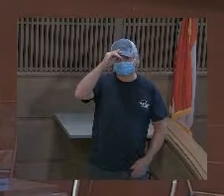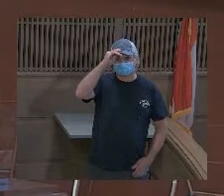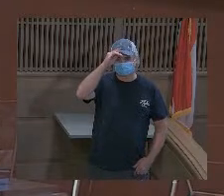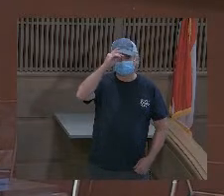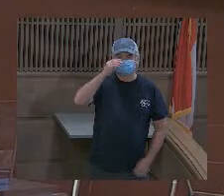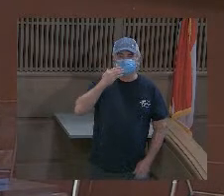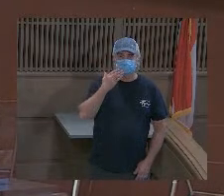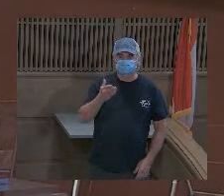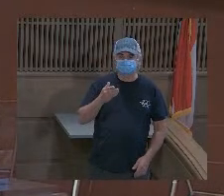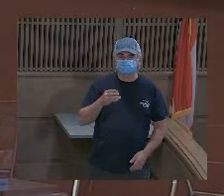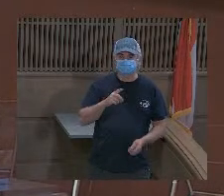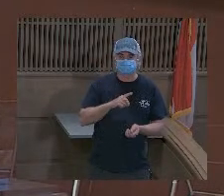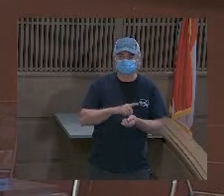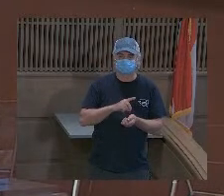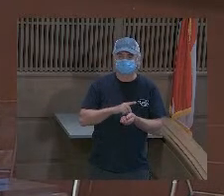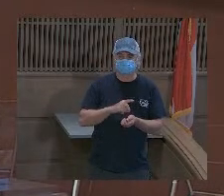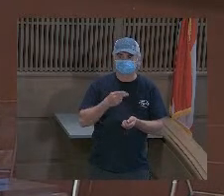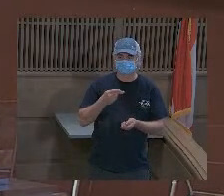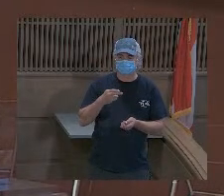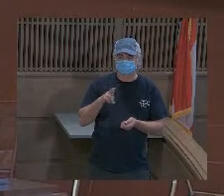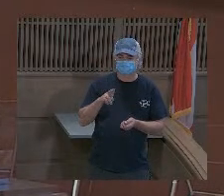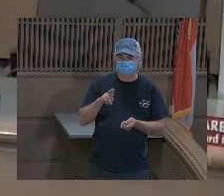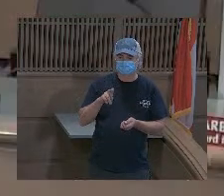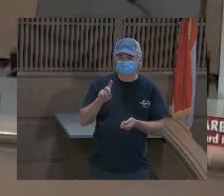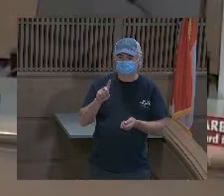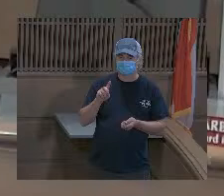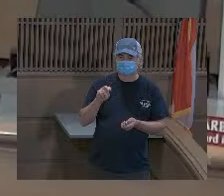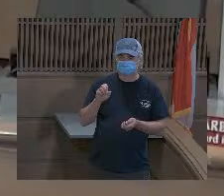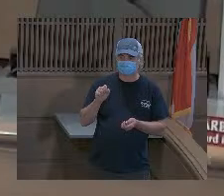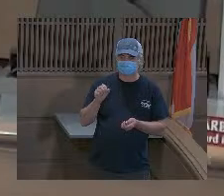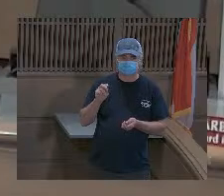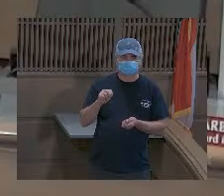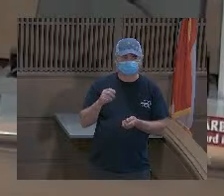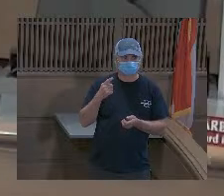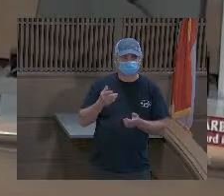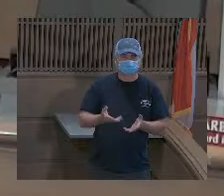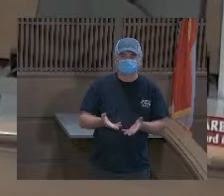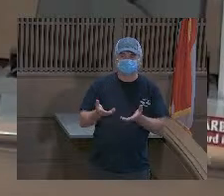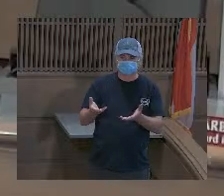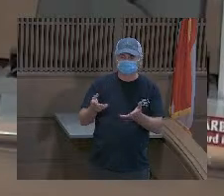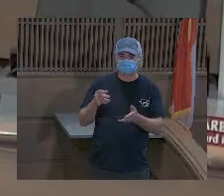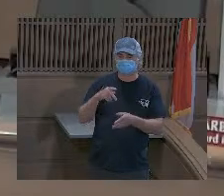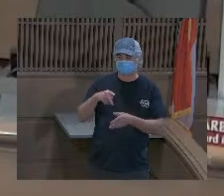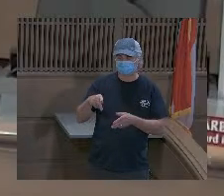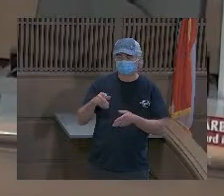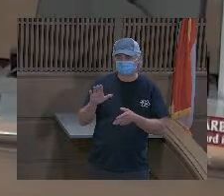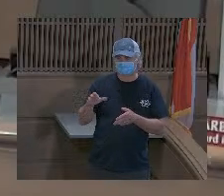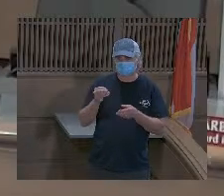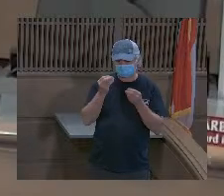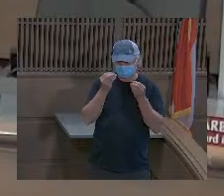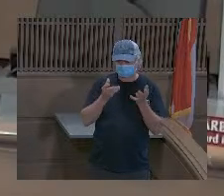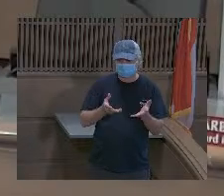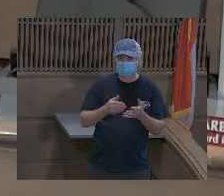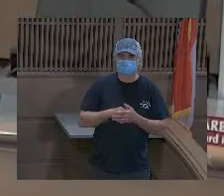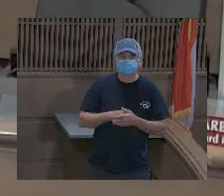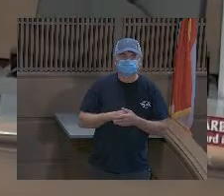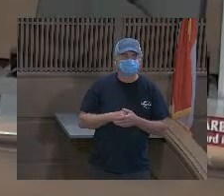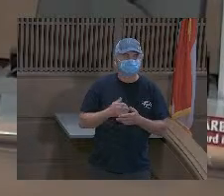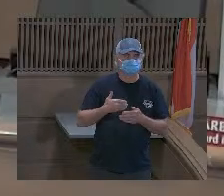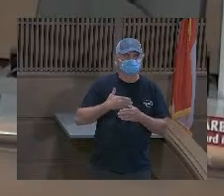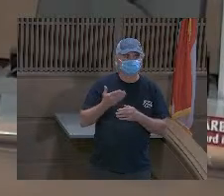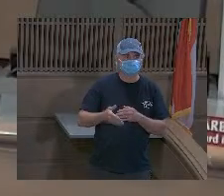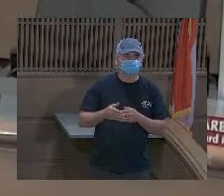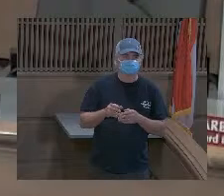Thank you, Dr. Hudson, for being here today, presenting on behalf of Phoebe Putnam Memorial Hospital. Our next presenter is